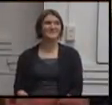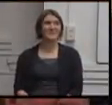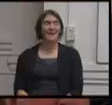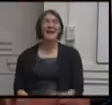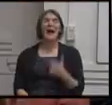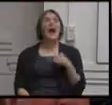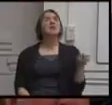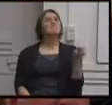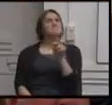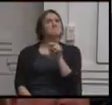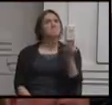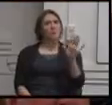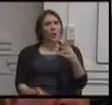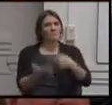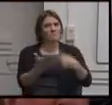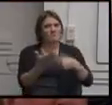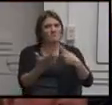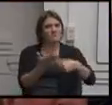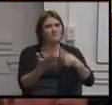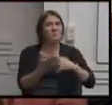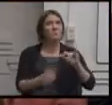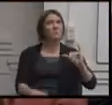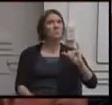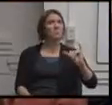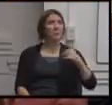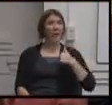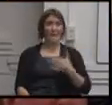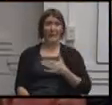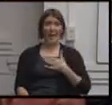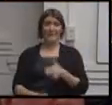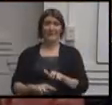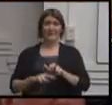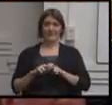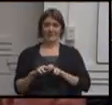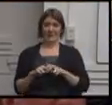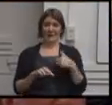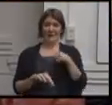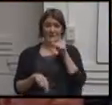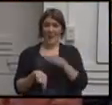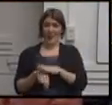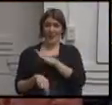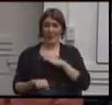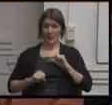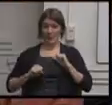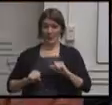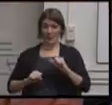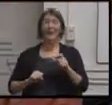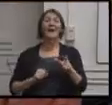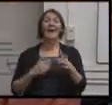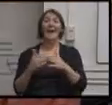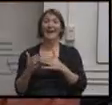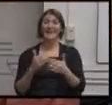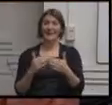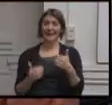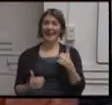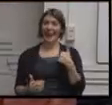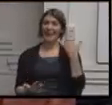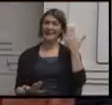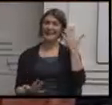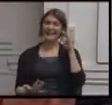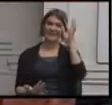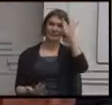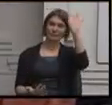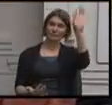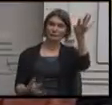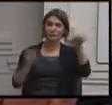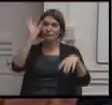Listening to your discussions, I'm glad I'm sitting here, at least right now. But a couple of things that I think that you